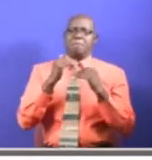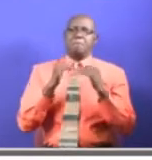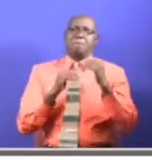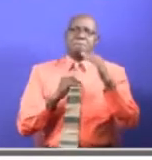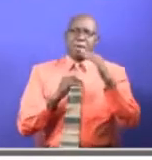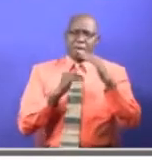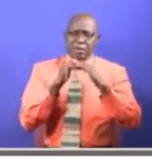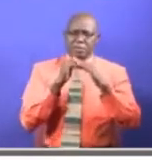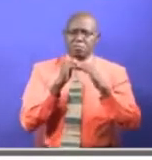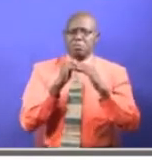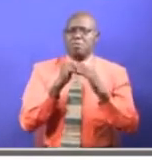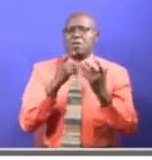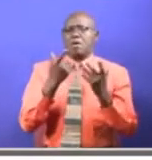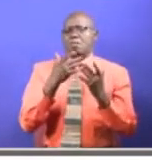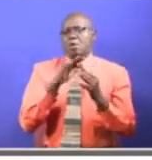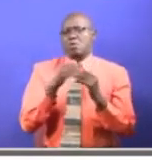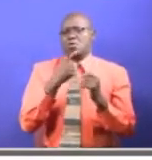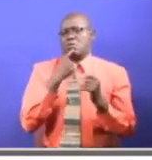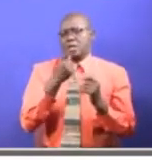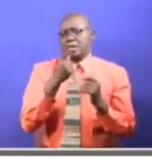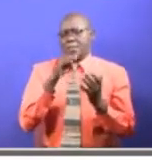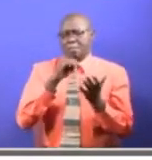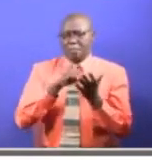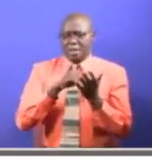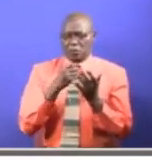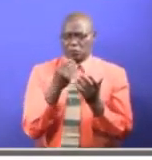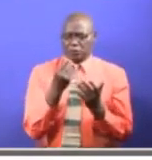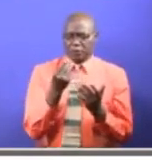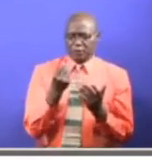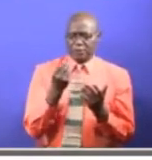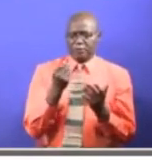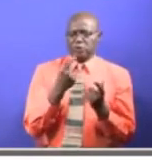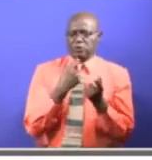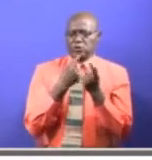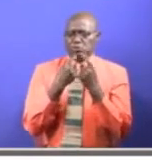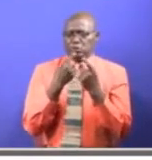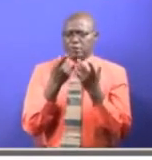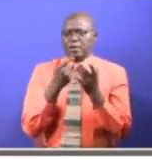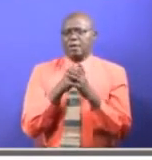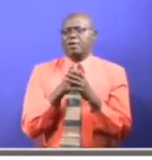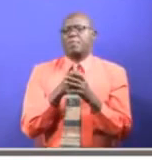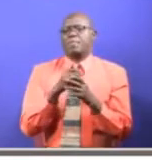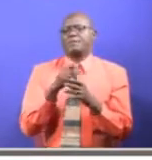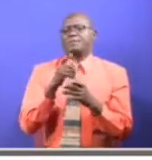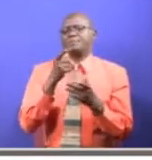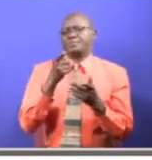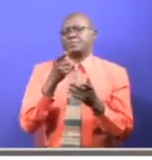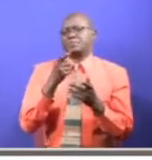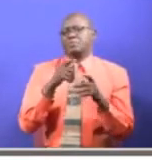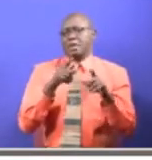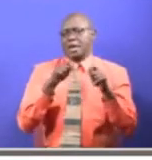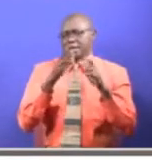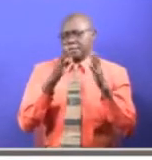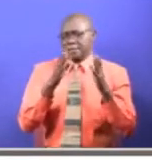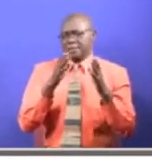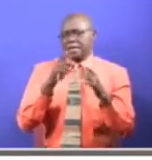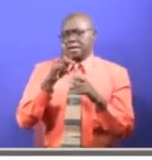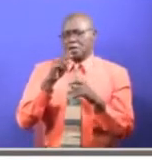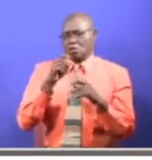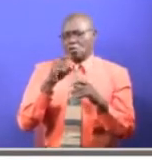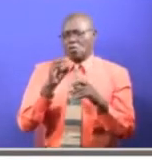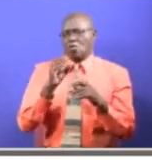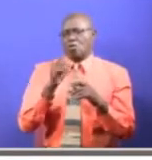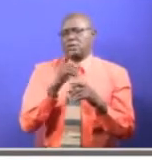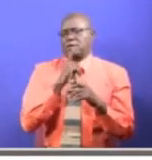borrower capped at 100 million shillings. Speaking at the signing ceremony, NBK Acting Managing Director Peter Kioko noted that the facility